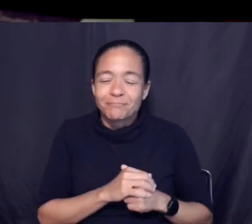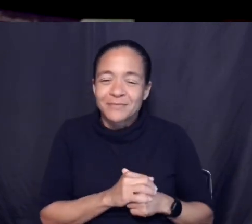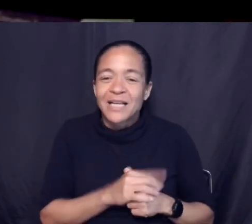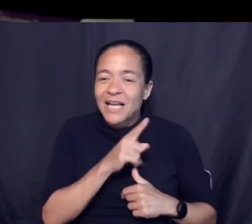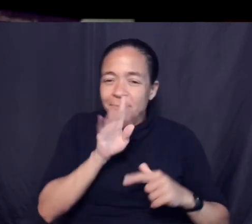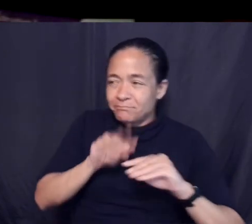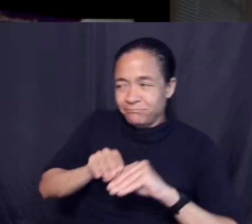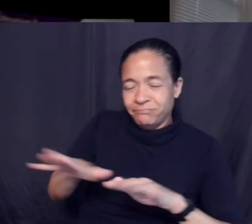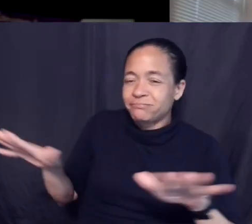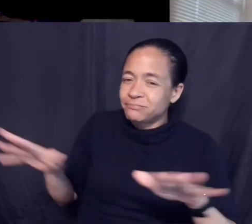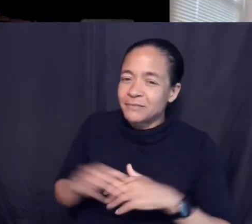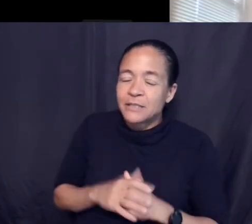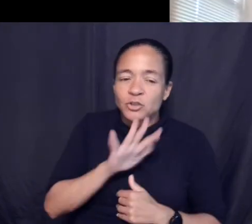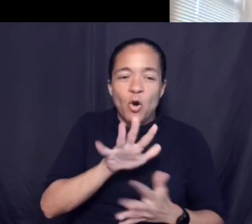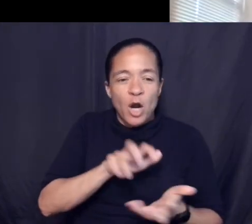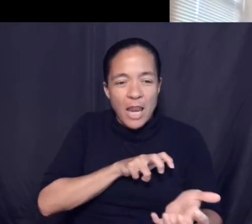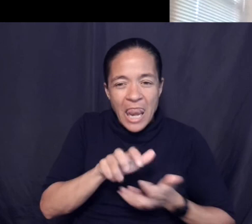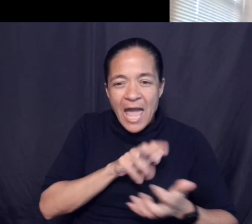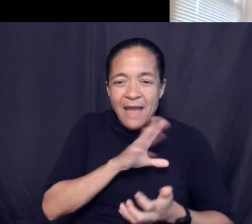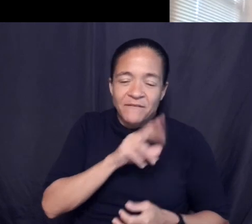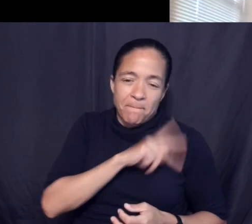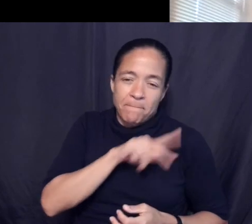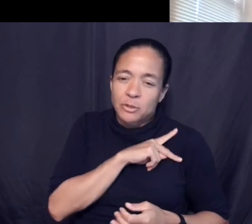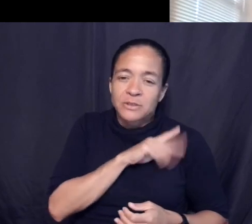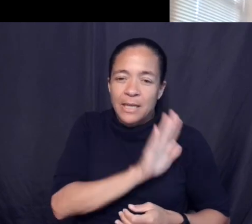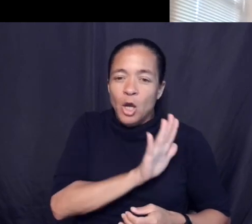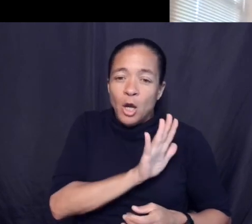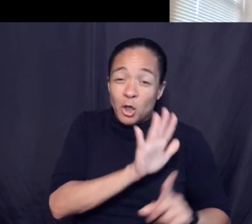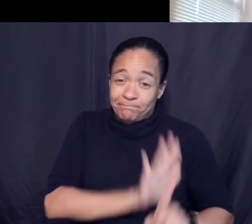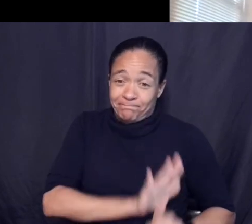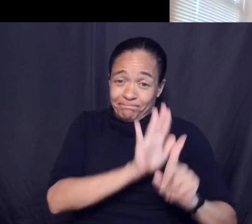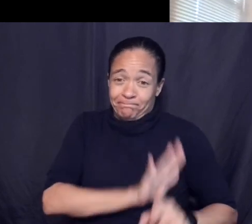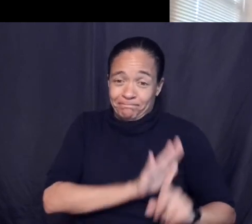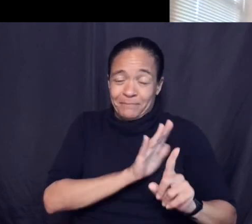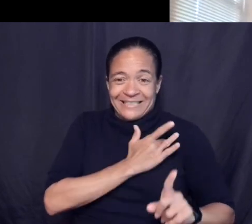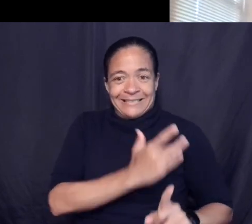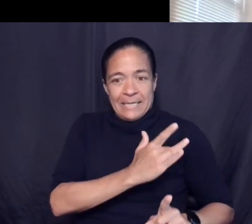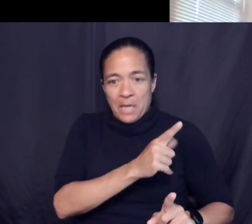So her laugh and her personality, she has such a strong personality.